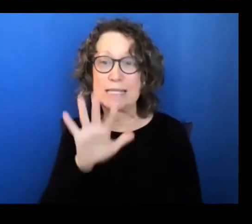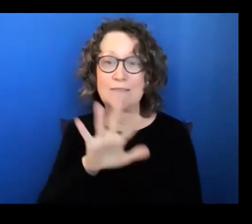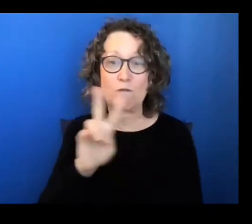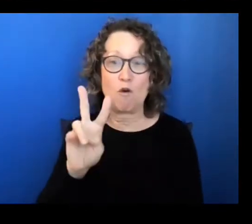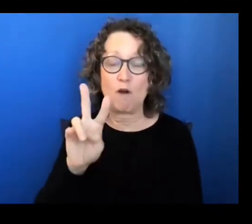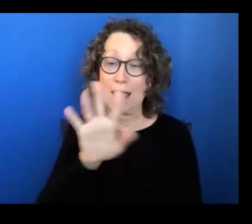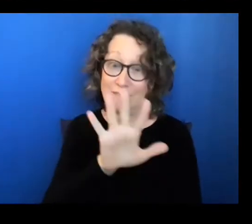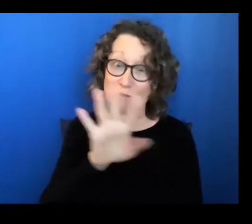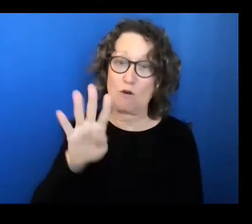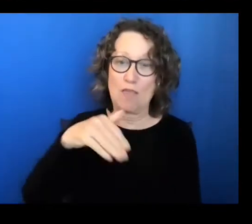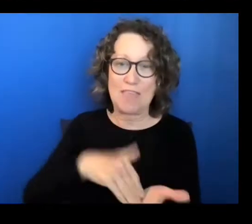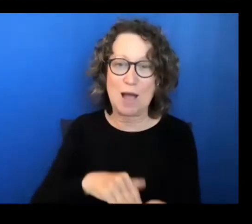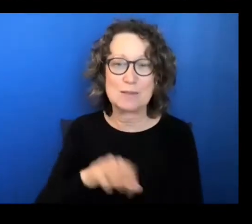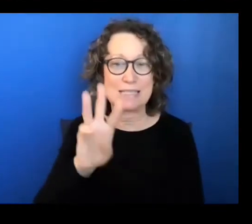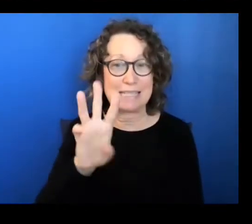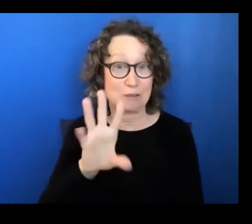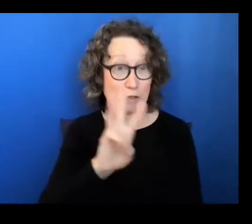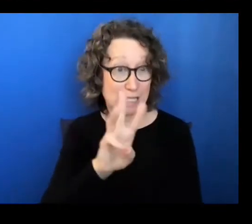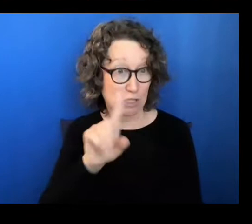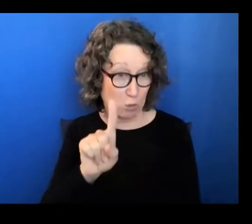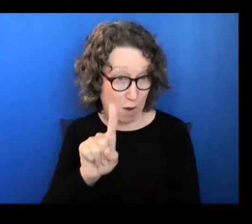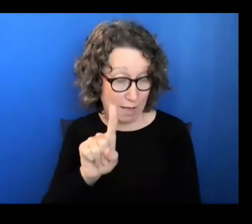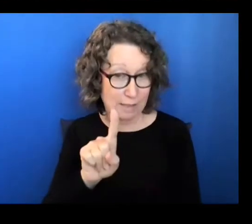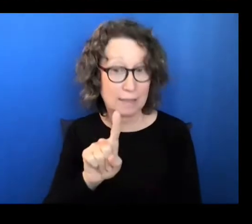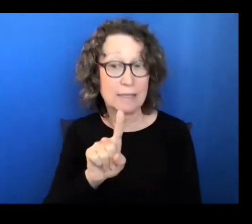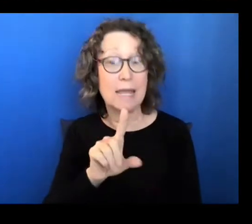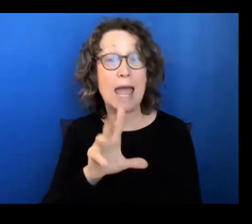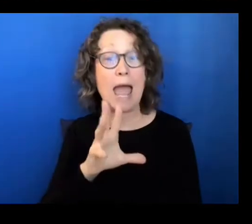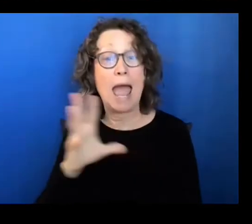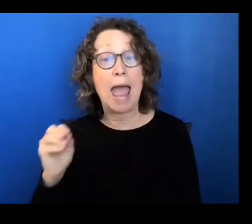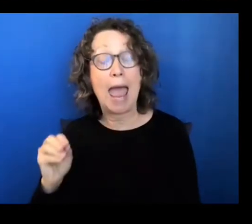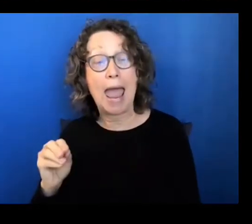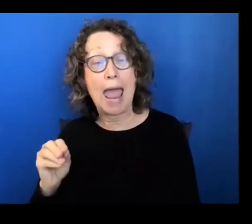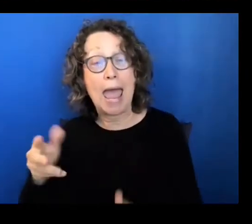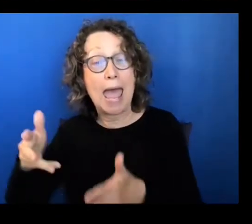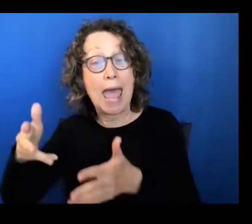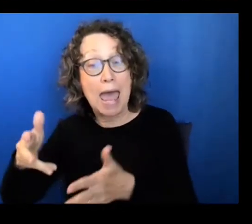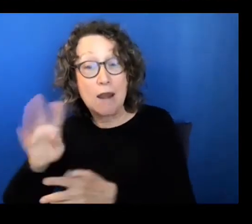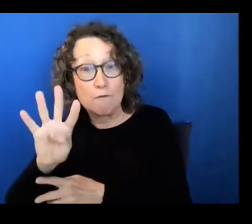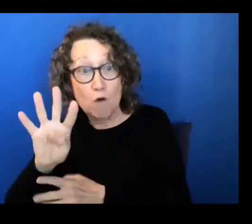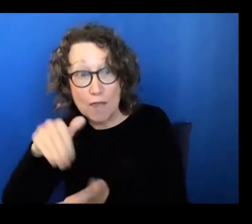54,661 second doses. And we have administered